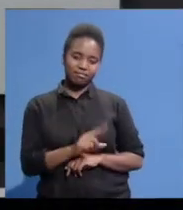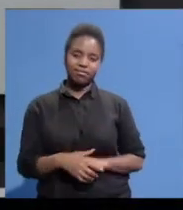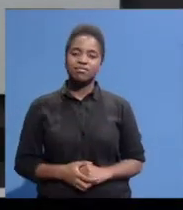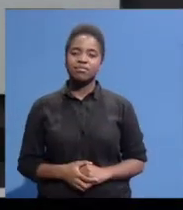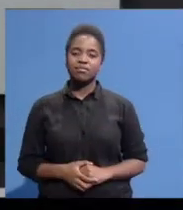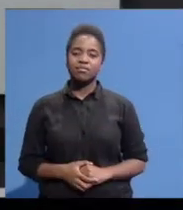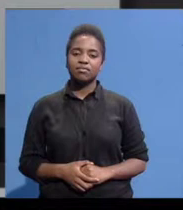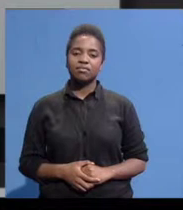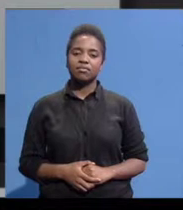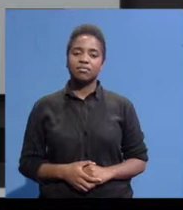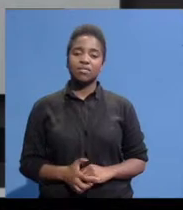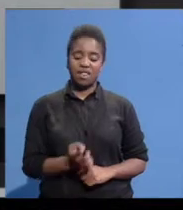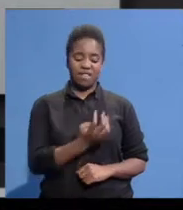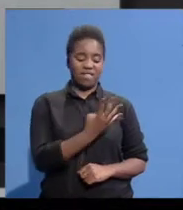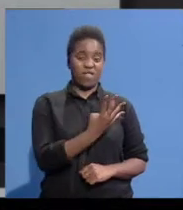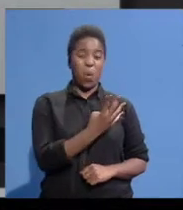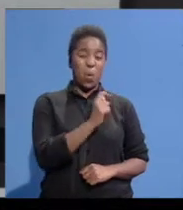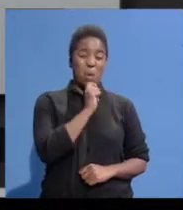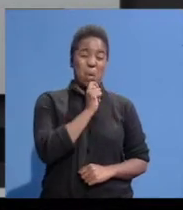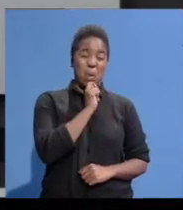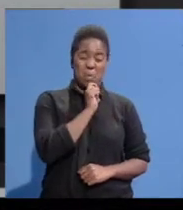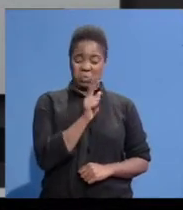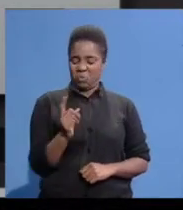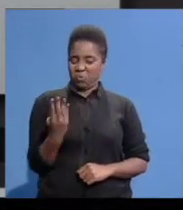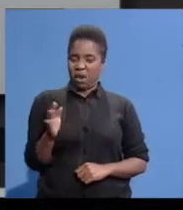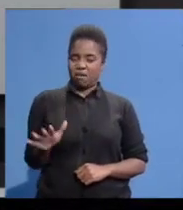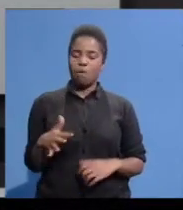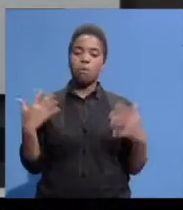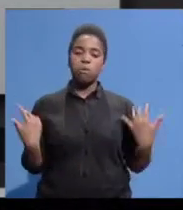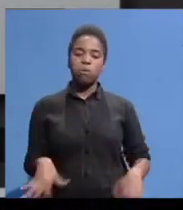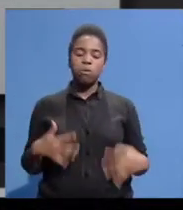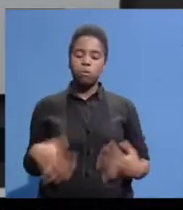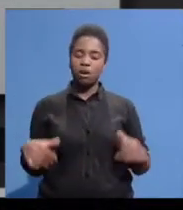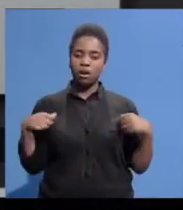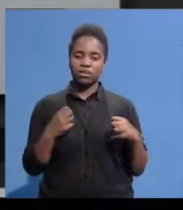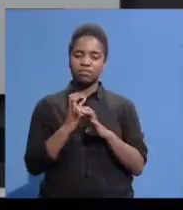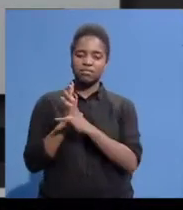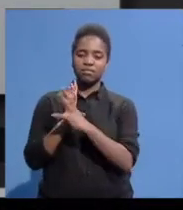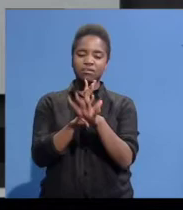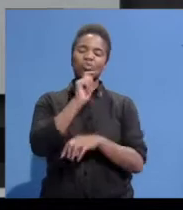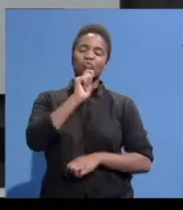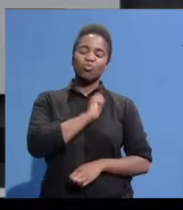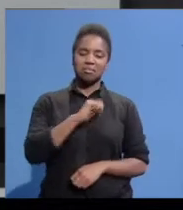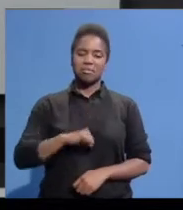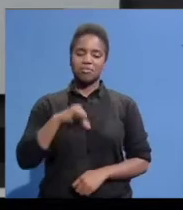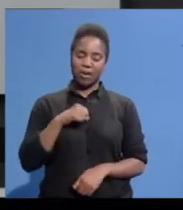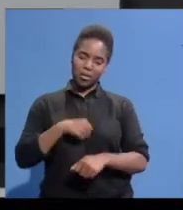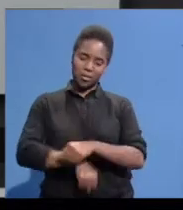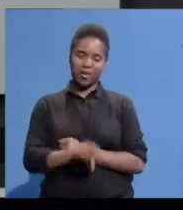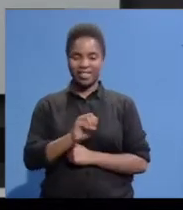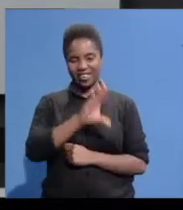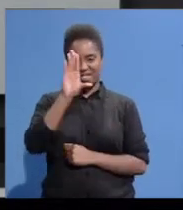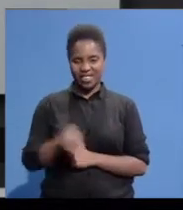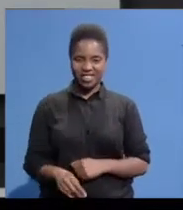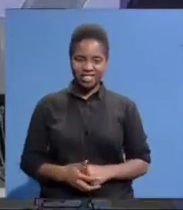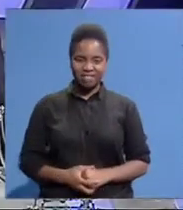4 a.m. to 1 p.m., but I survived. The energy at the Union Buildings made me so proud to be born in the same country.